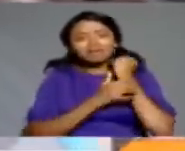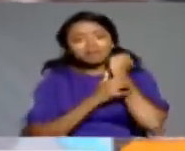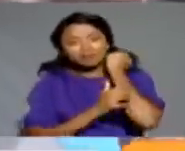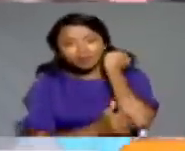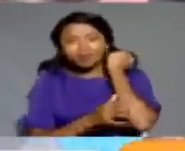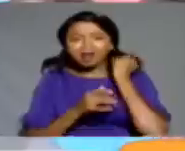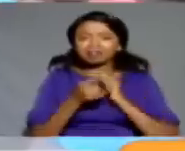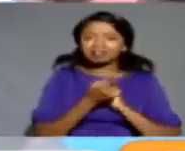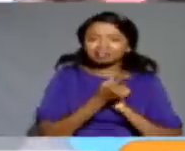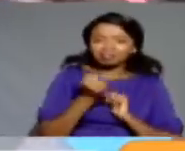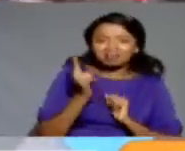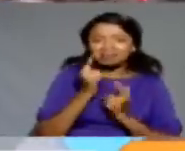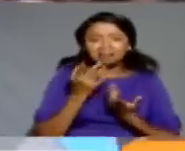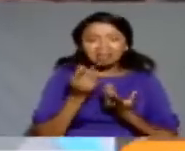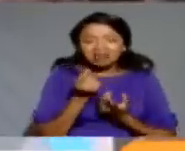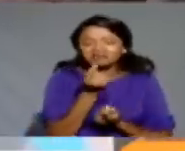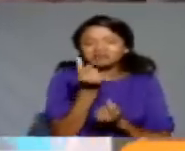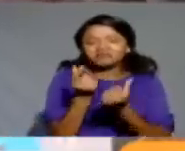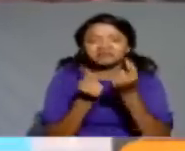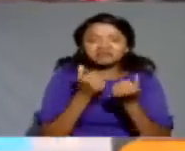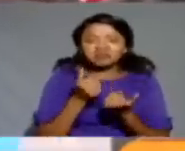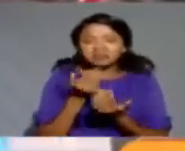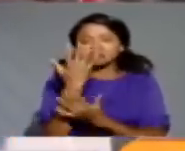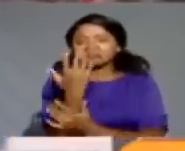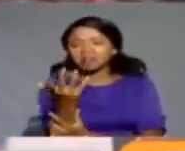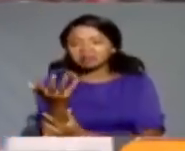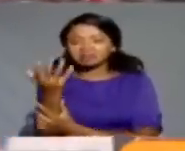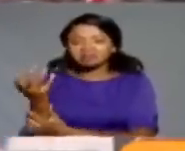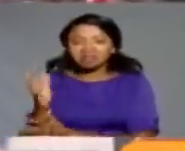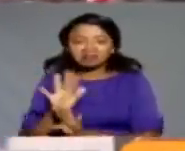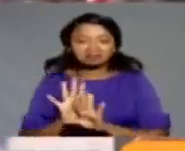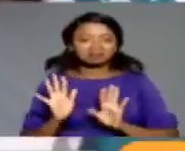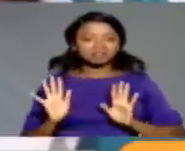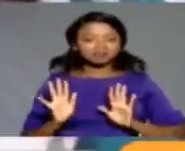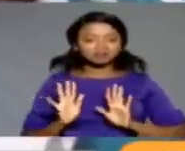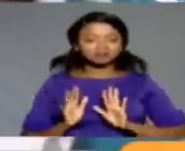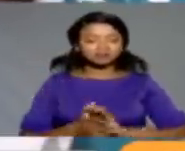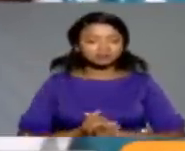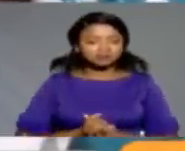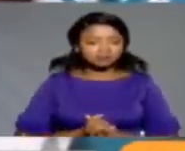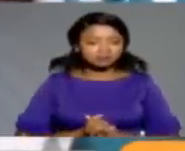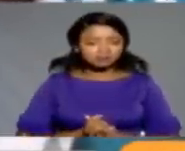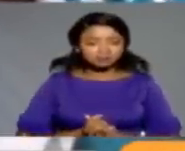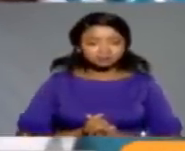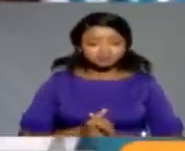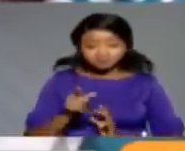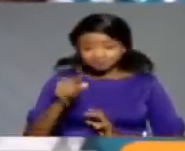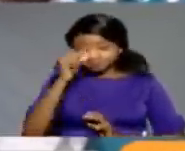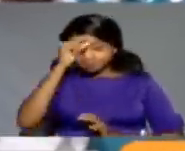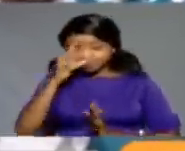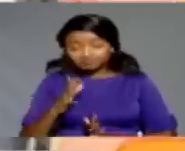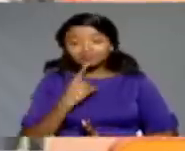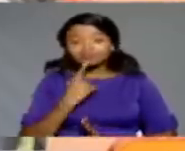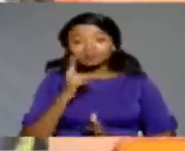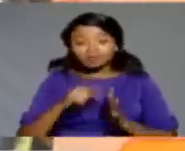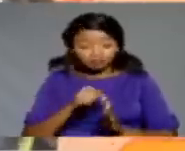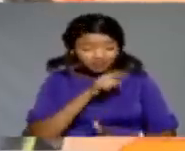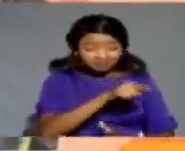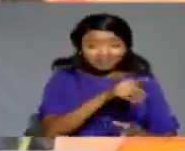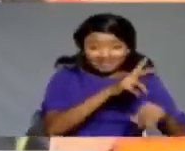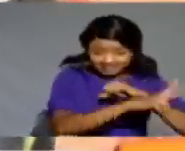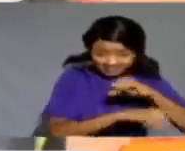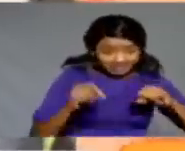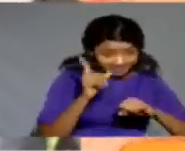watu wachache ndio wanapigiwa magoti waweze kupeana msaada. Governor Sang says that reclaiming of stolen public land